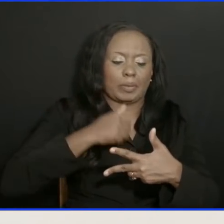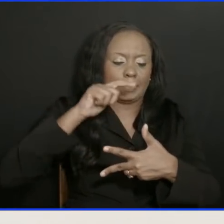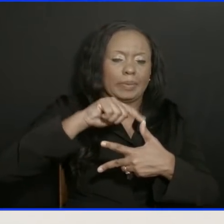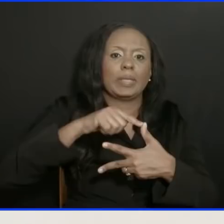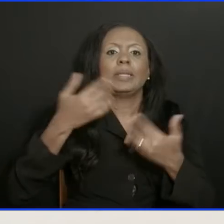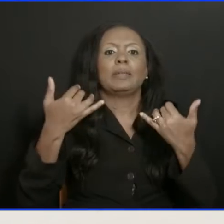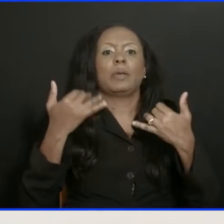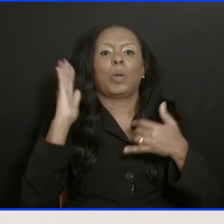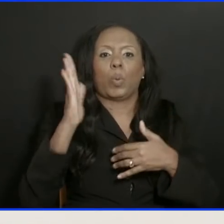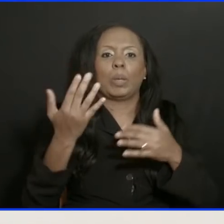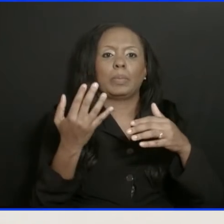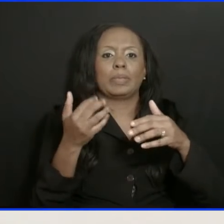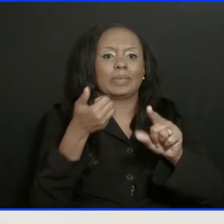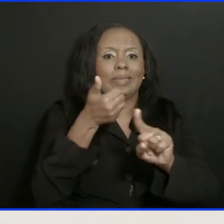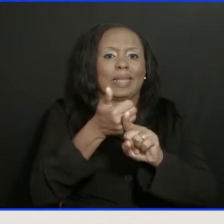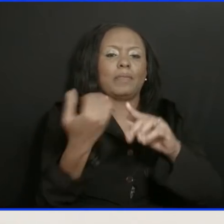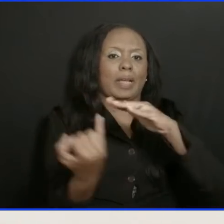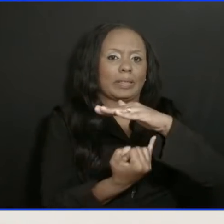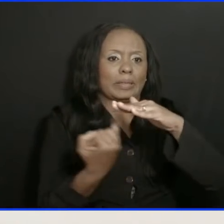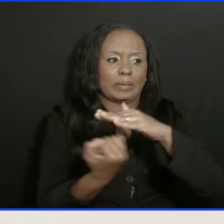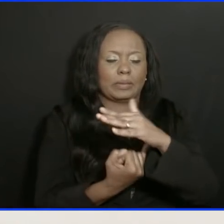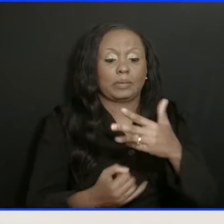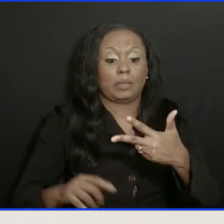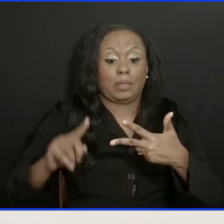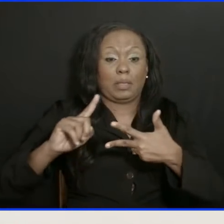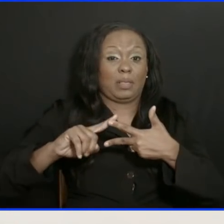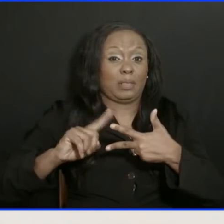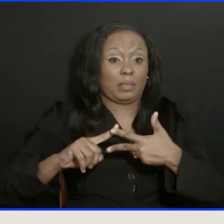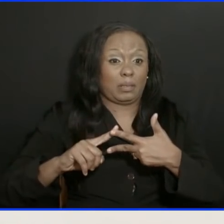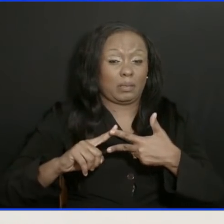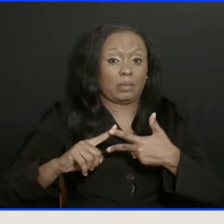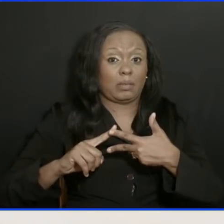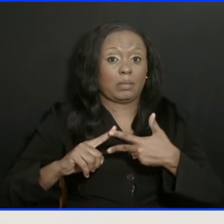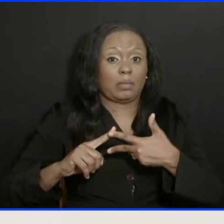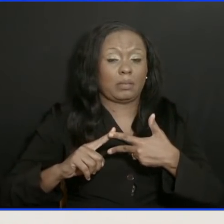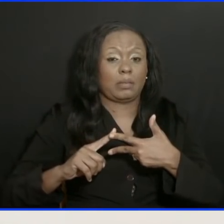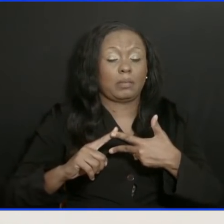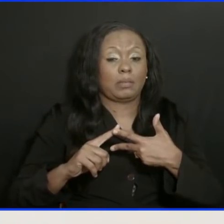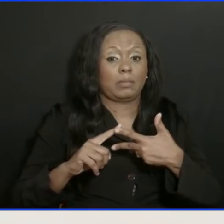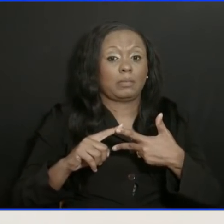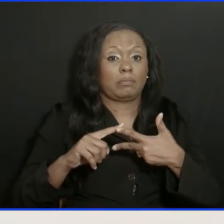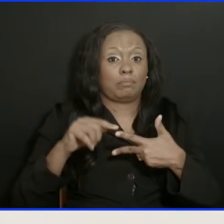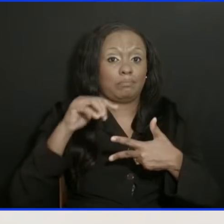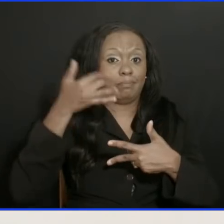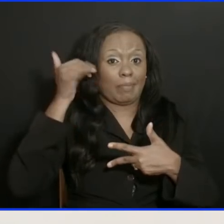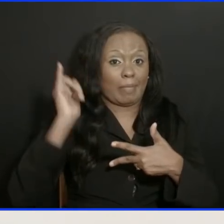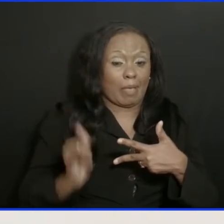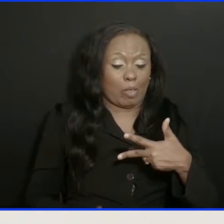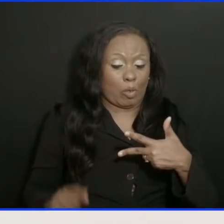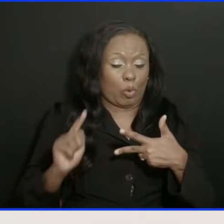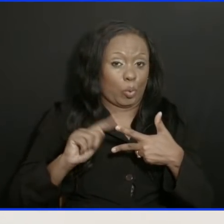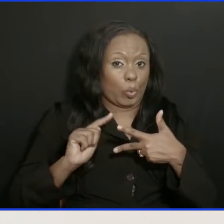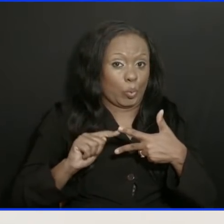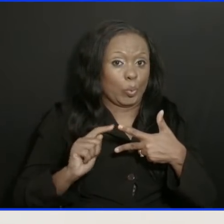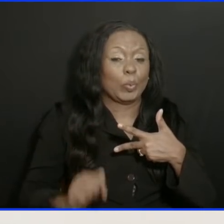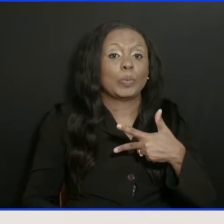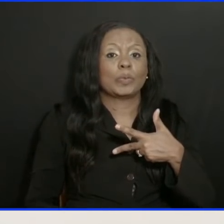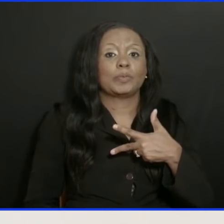program. And then the final category is the category in the middle, the yellow